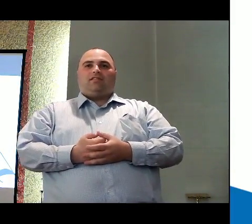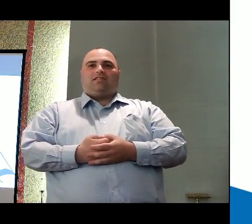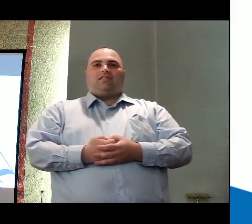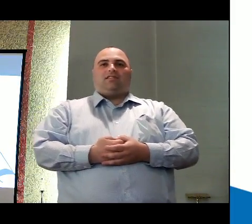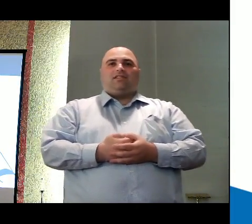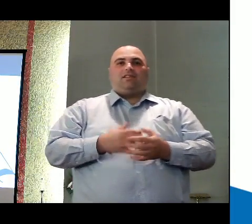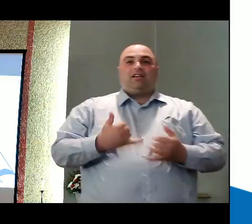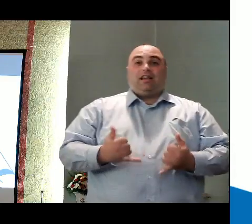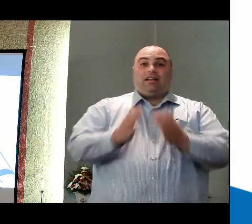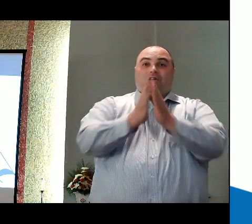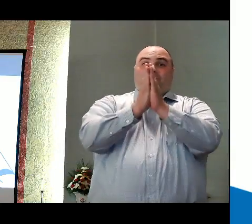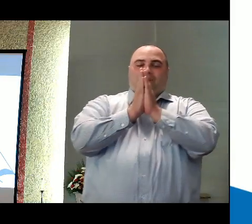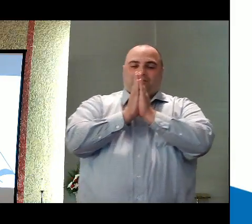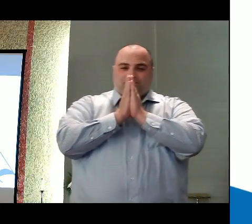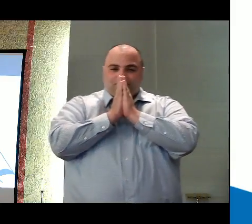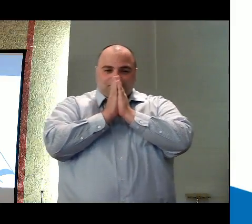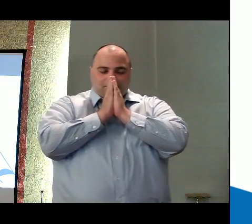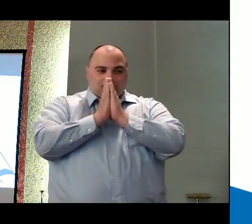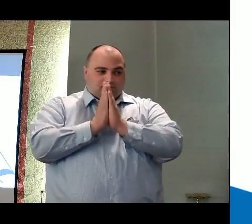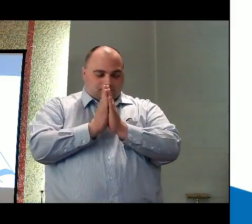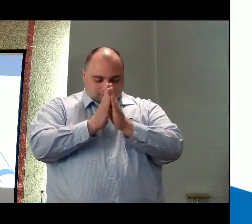Please bow with me.